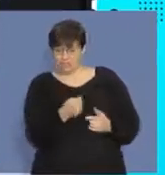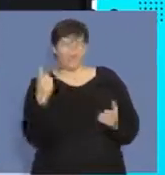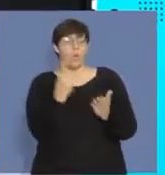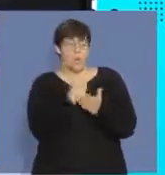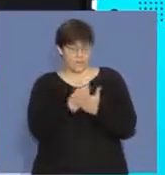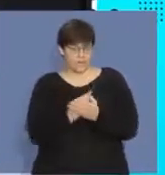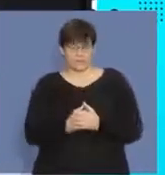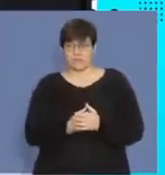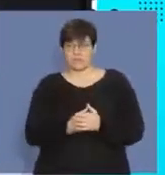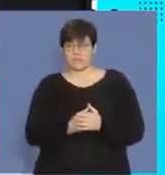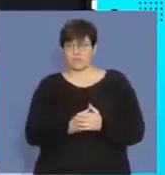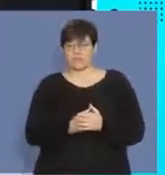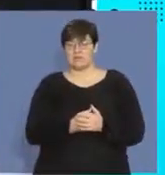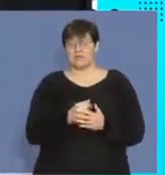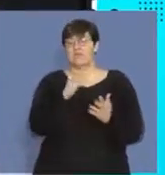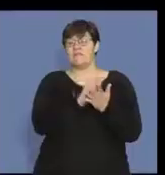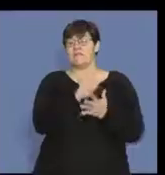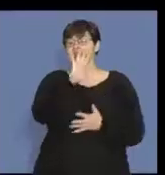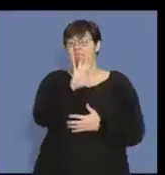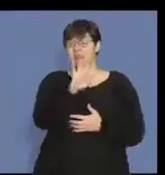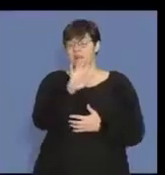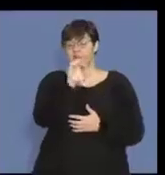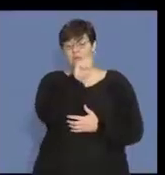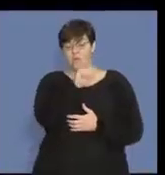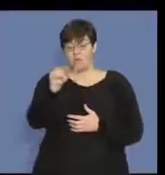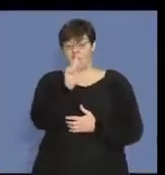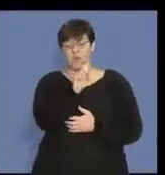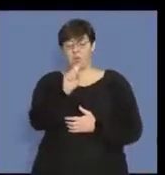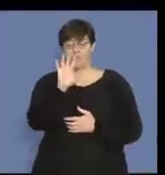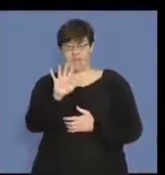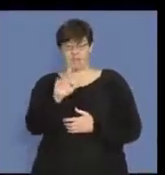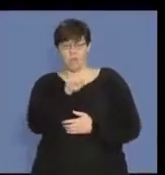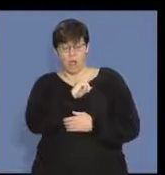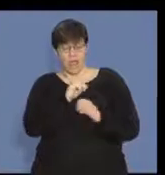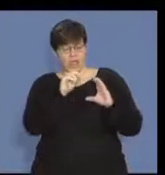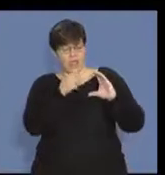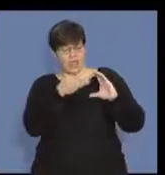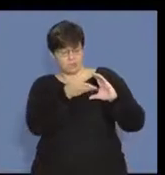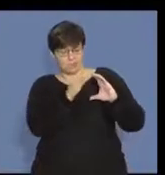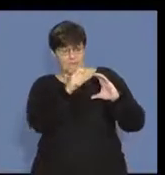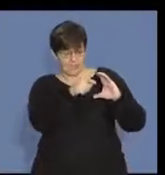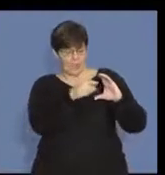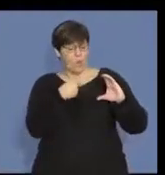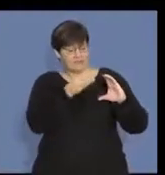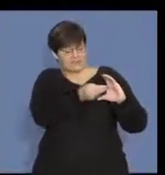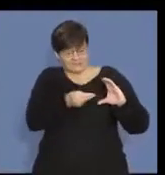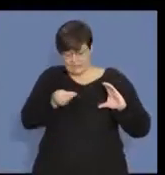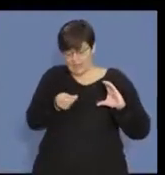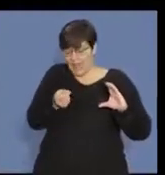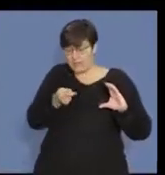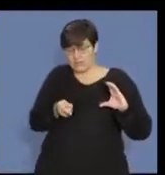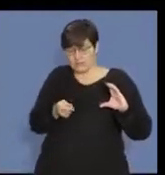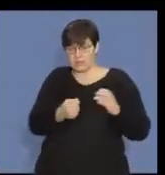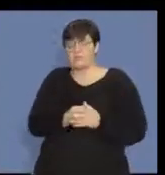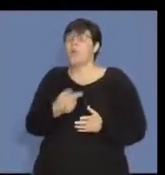want your VAT amount, you're always going to take 15 over 115. If